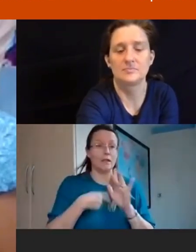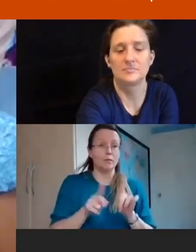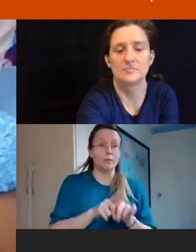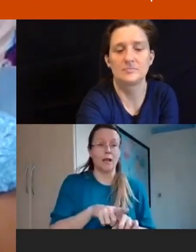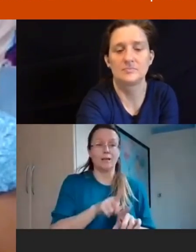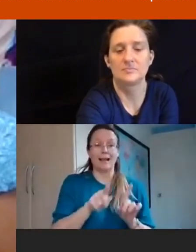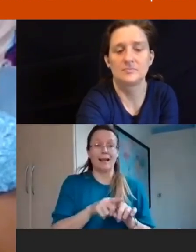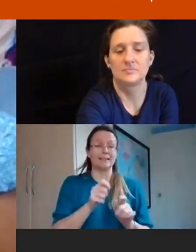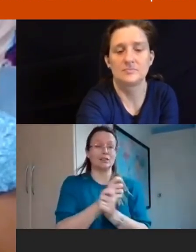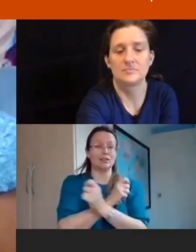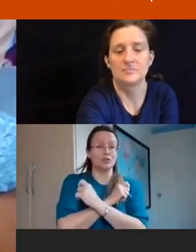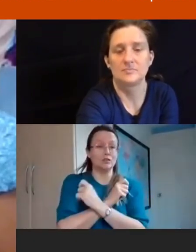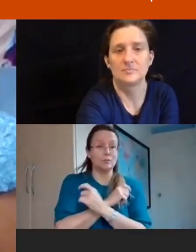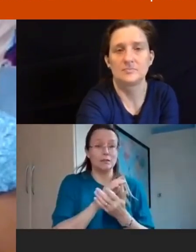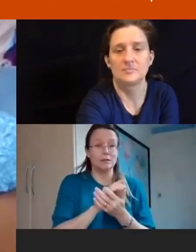Egyptians.